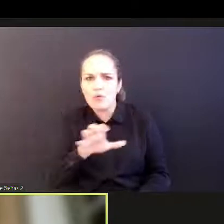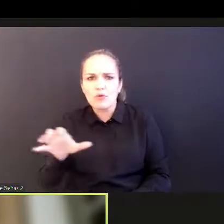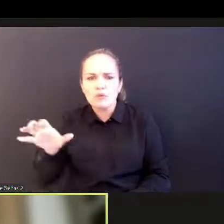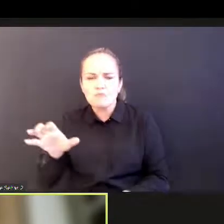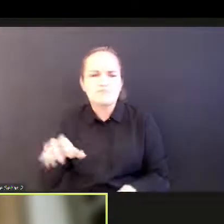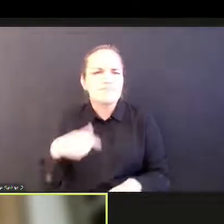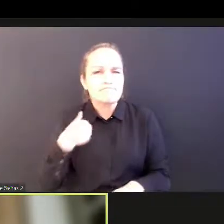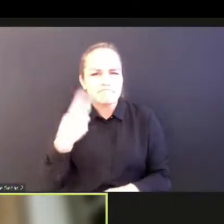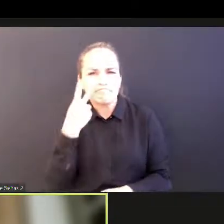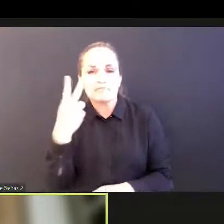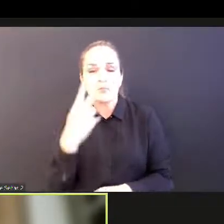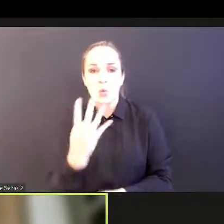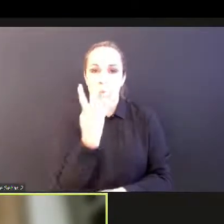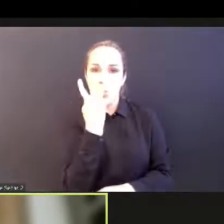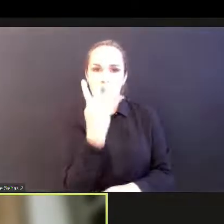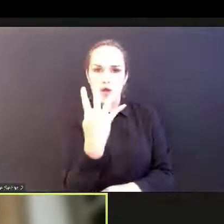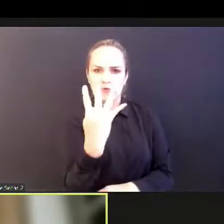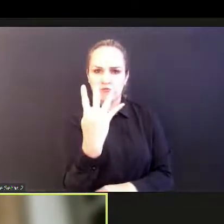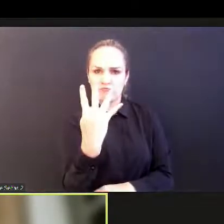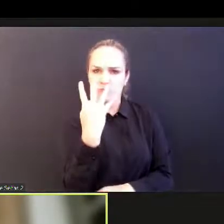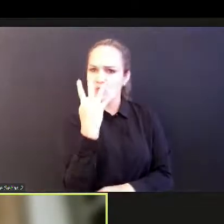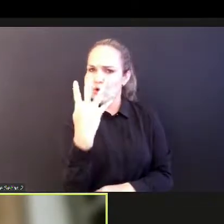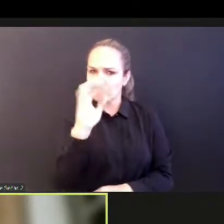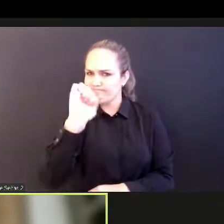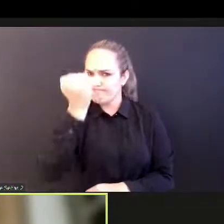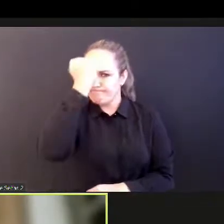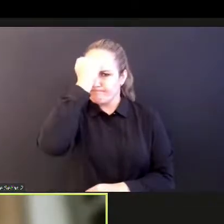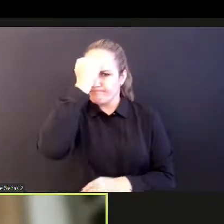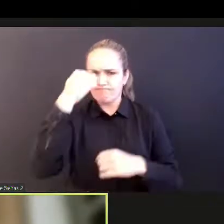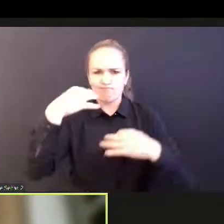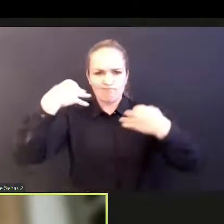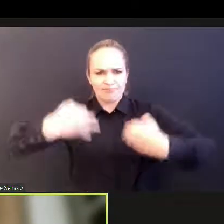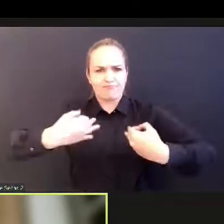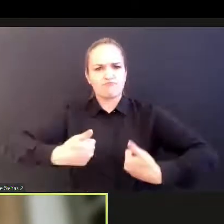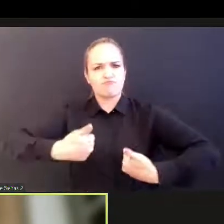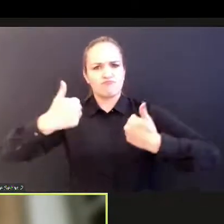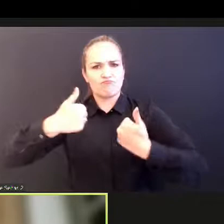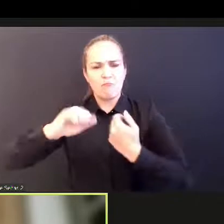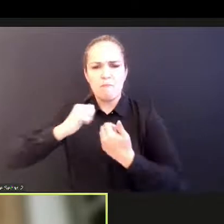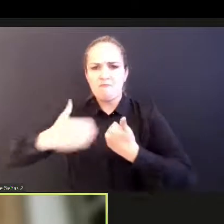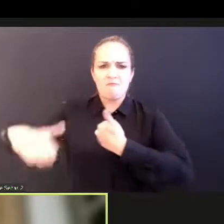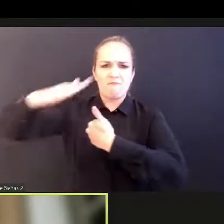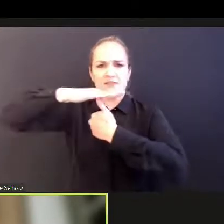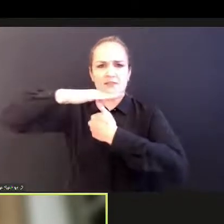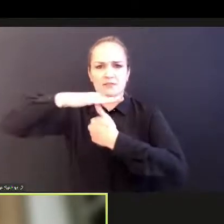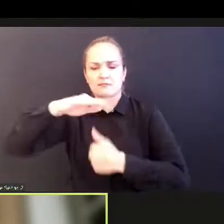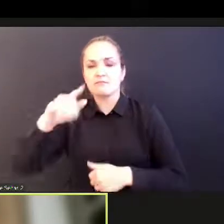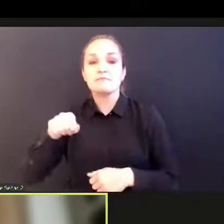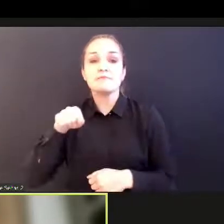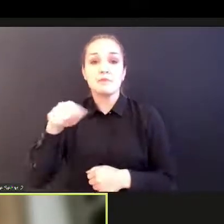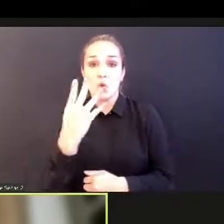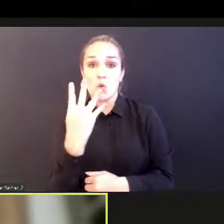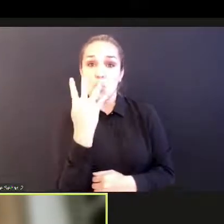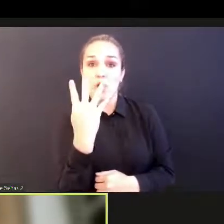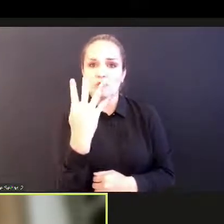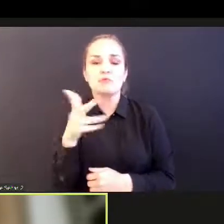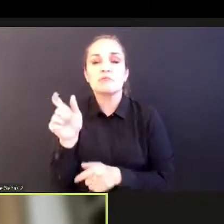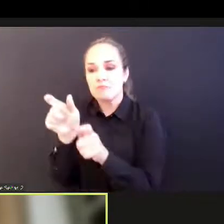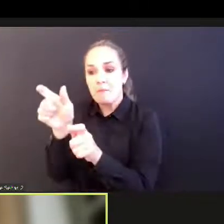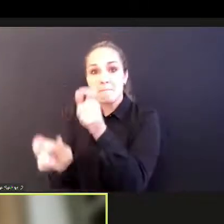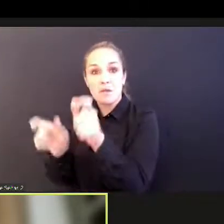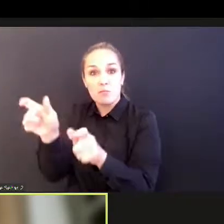are enablers, or the absence of which is a constraint. So there's human capital and related aspects of skills and